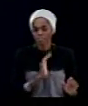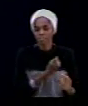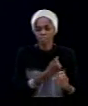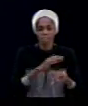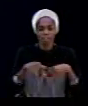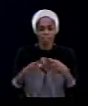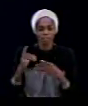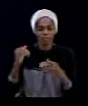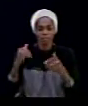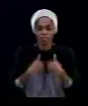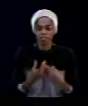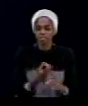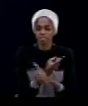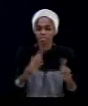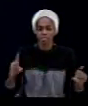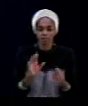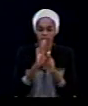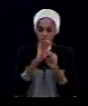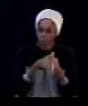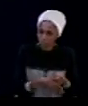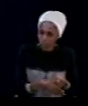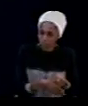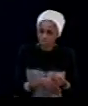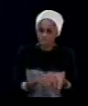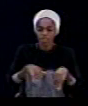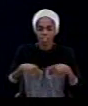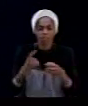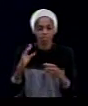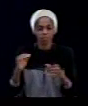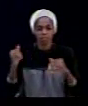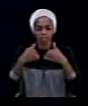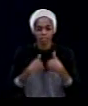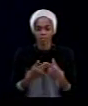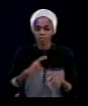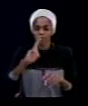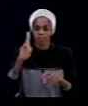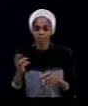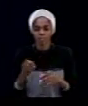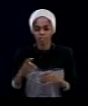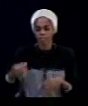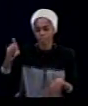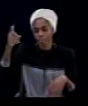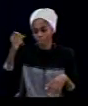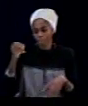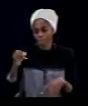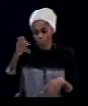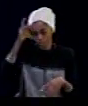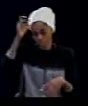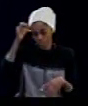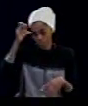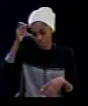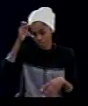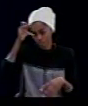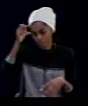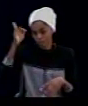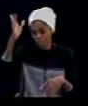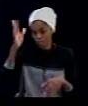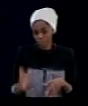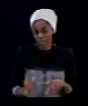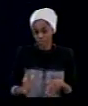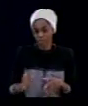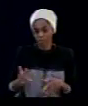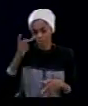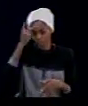delivering the oppressed. How God has been using Pastor Dr. W.F. Kumi to reach